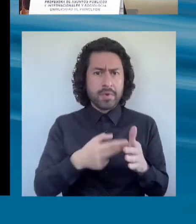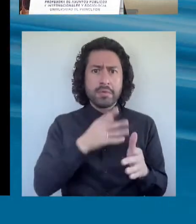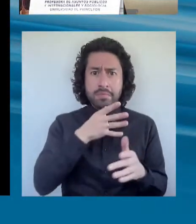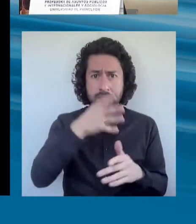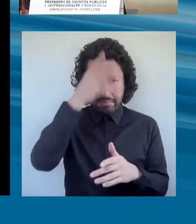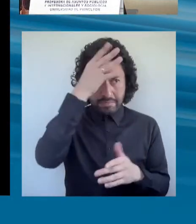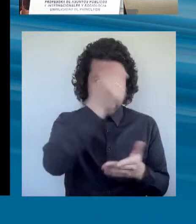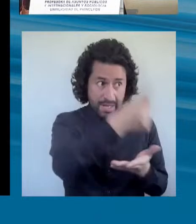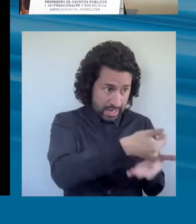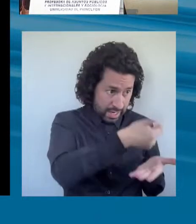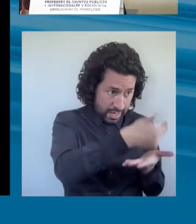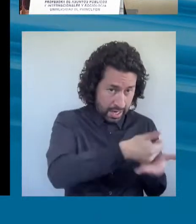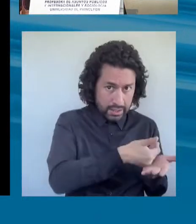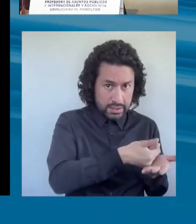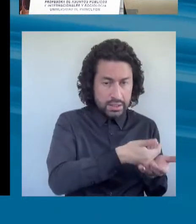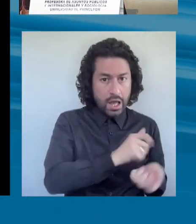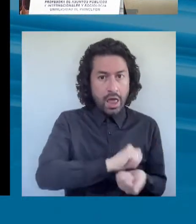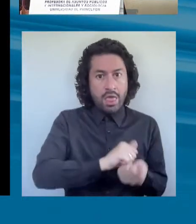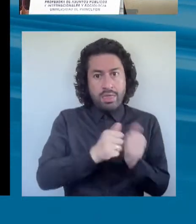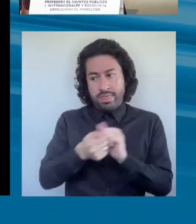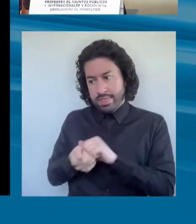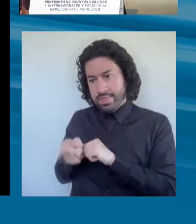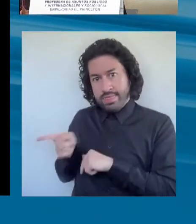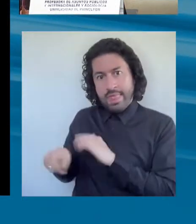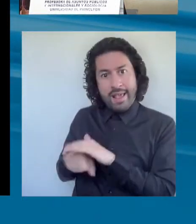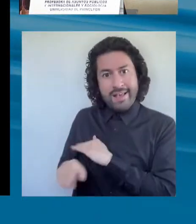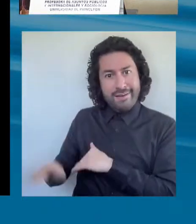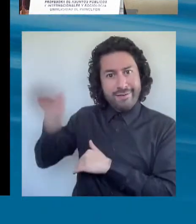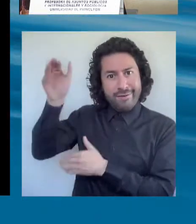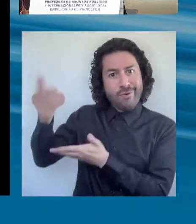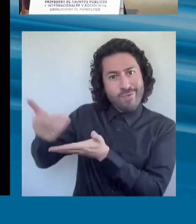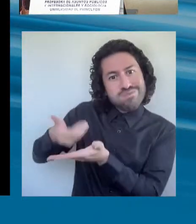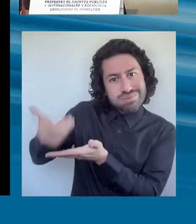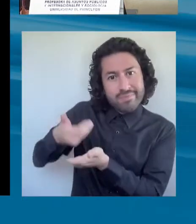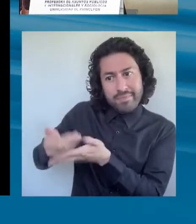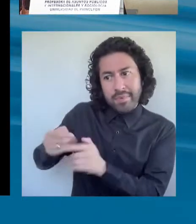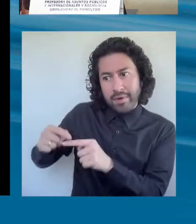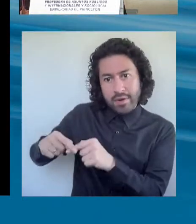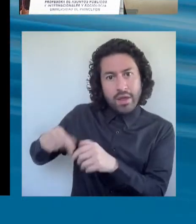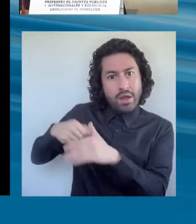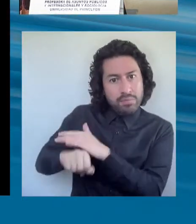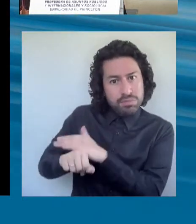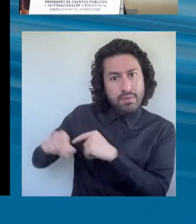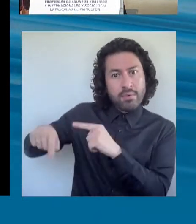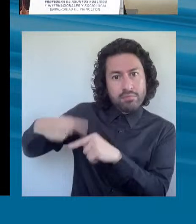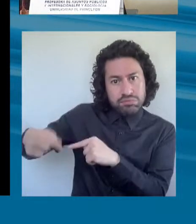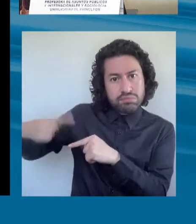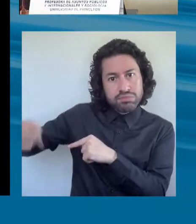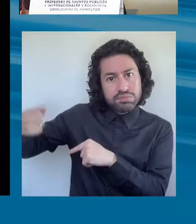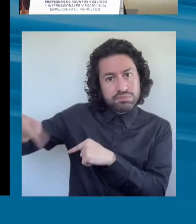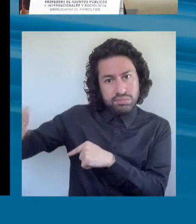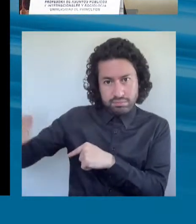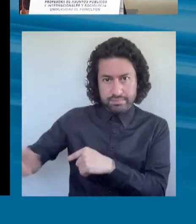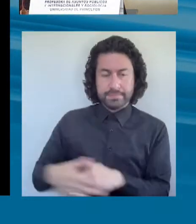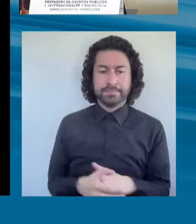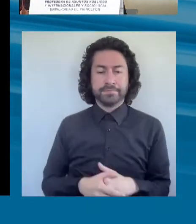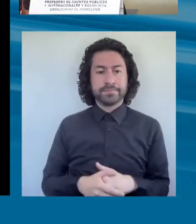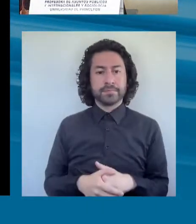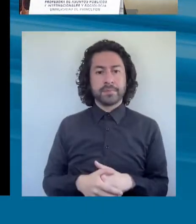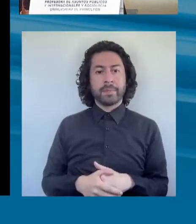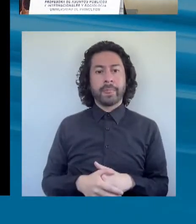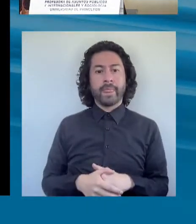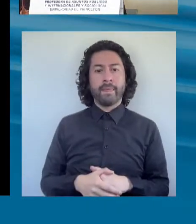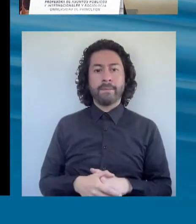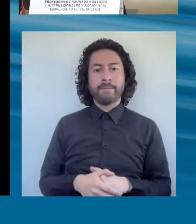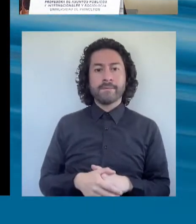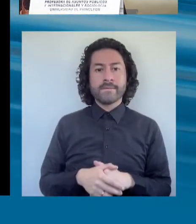of parents greatly depends the income of their children when they're adults. And generation after generation, we